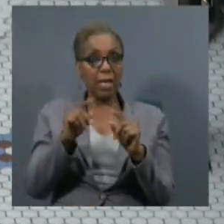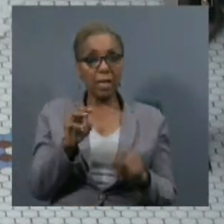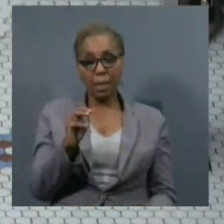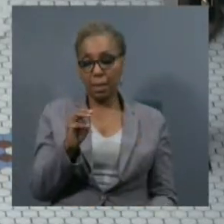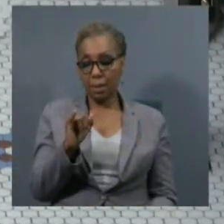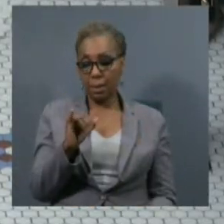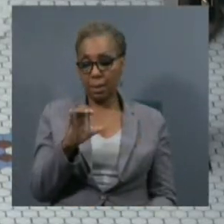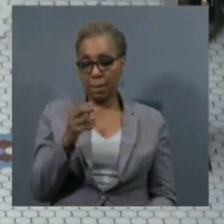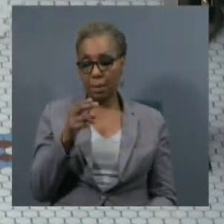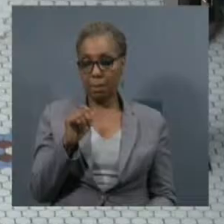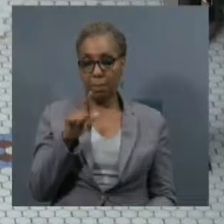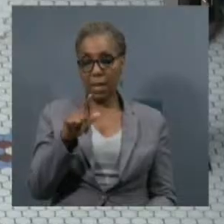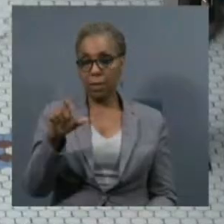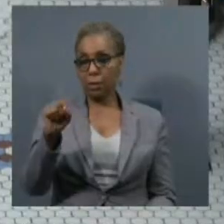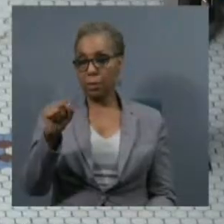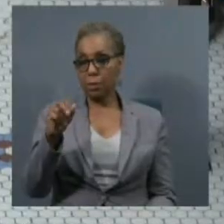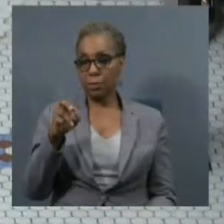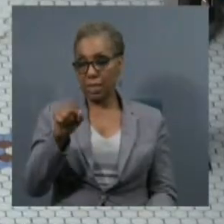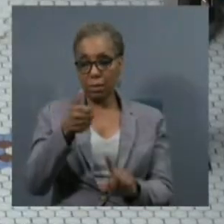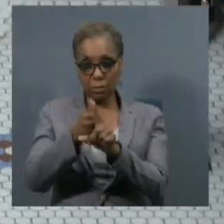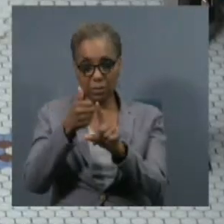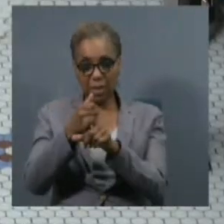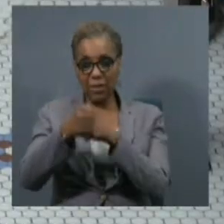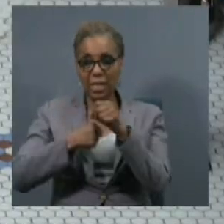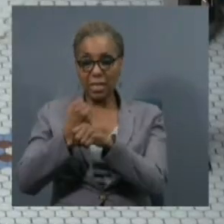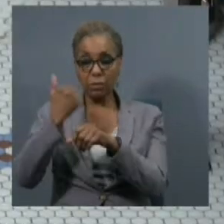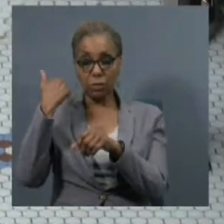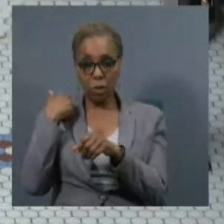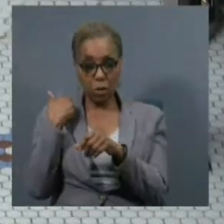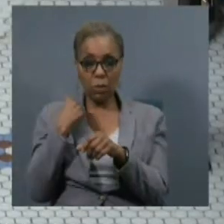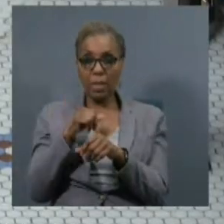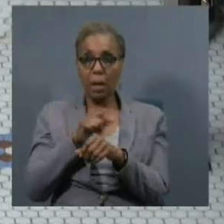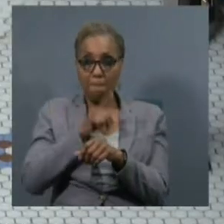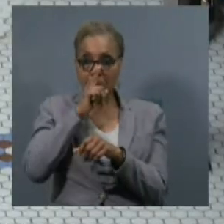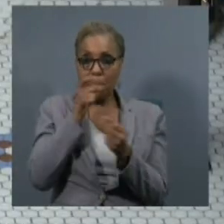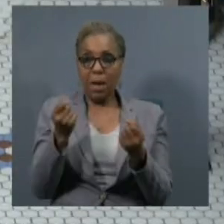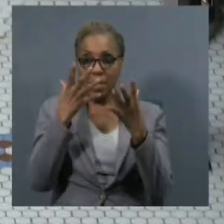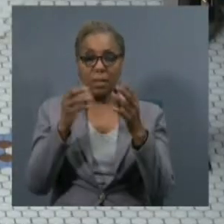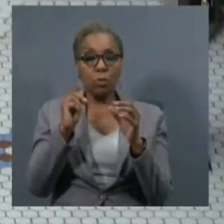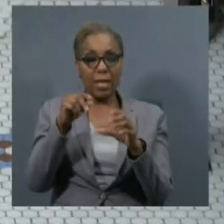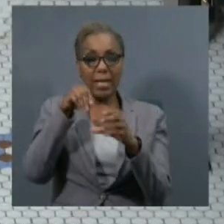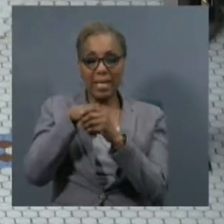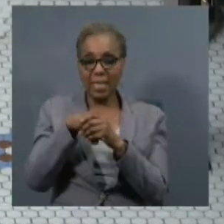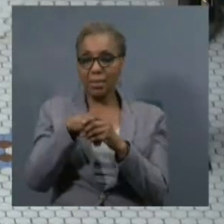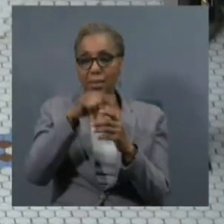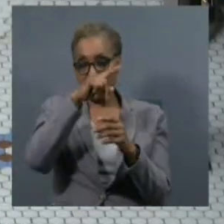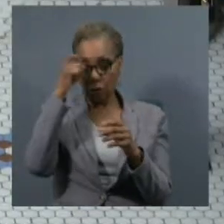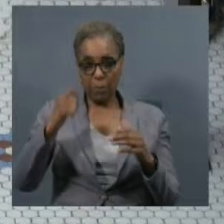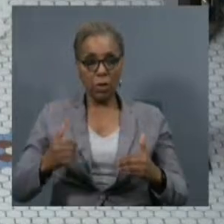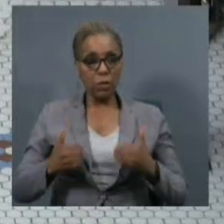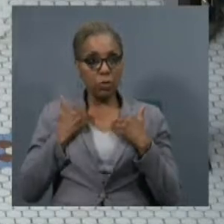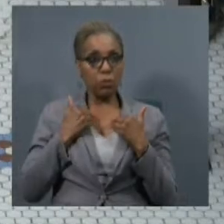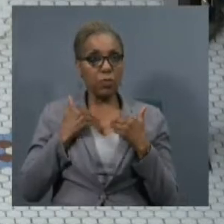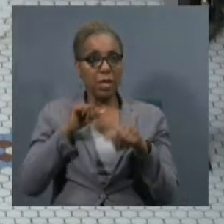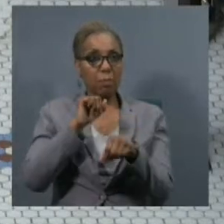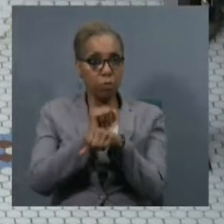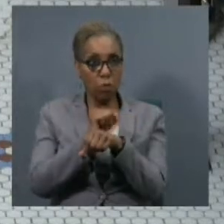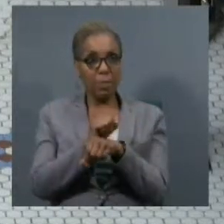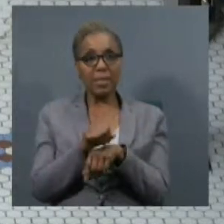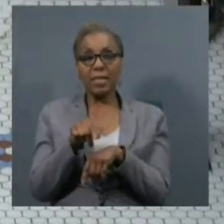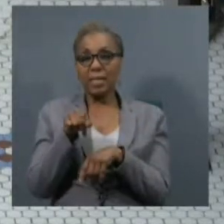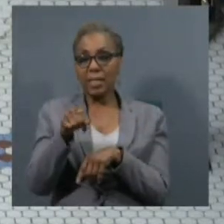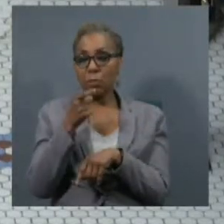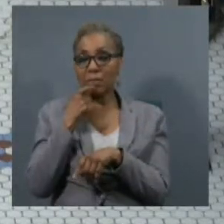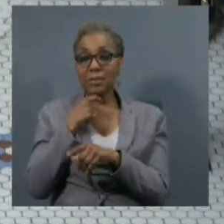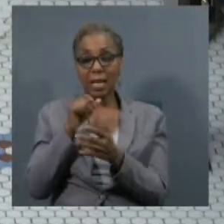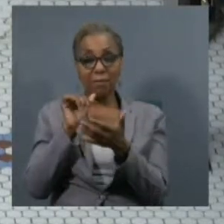Sanders himself. You know, years ago, I won't say how many, he was in summer youth employment. And he himself has said that he would directly say